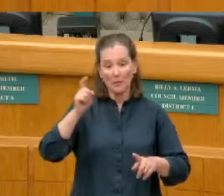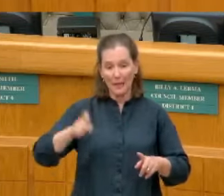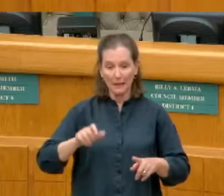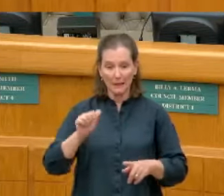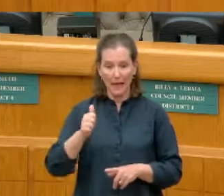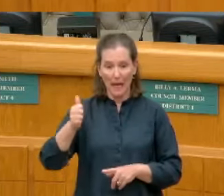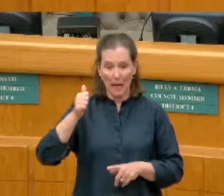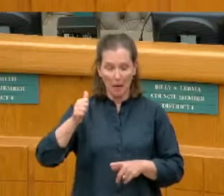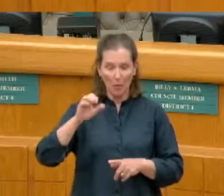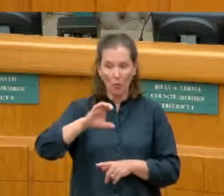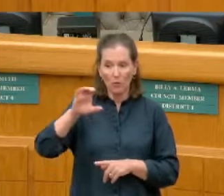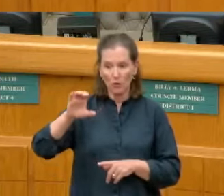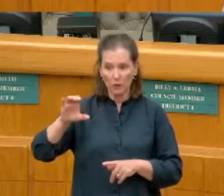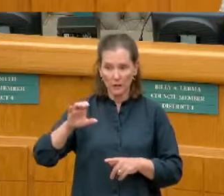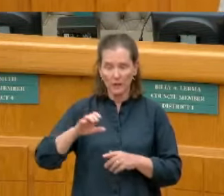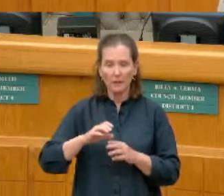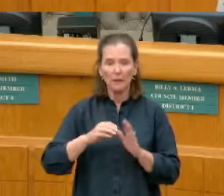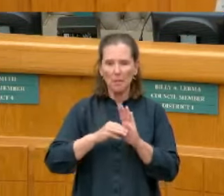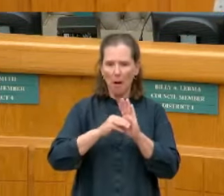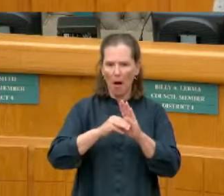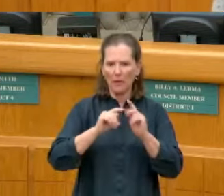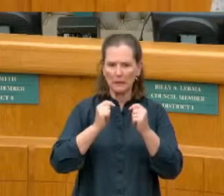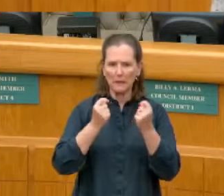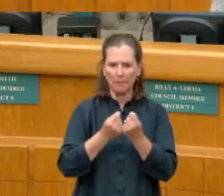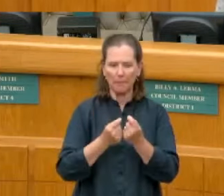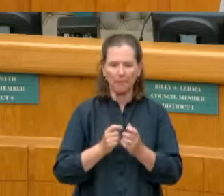team. Next slide, please.